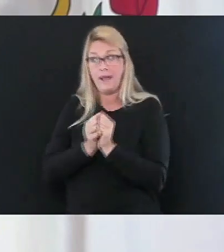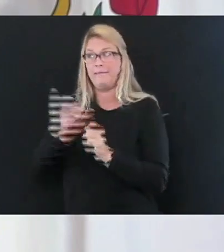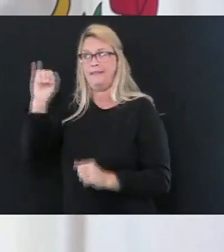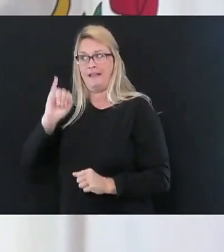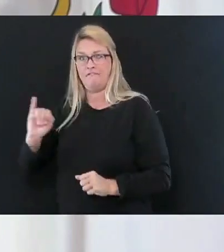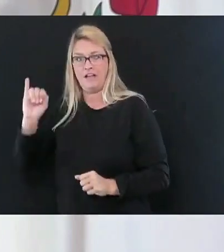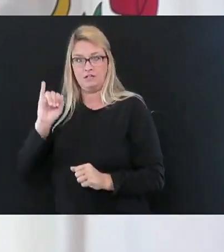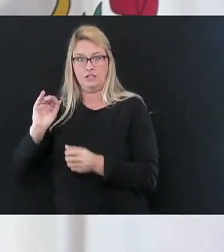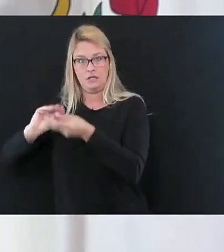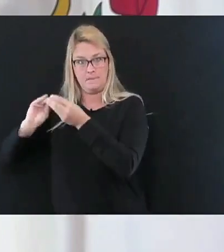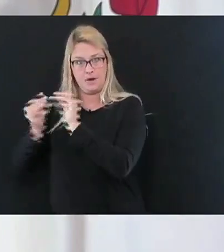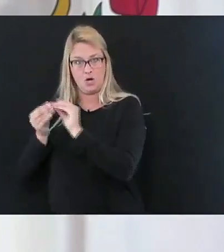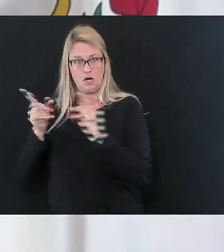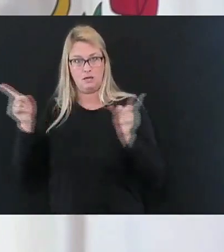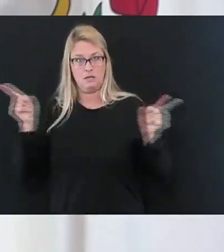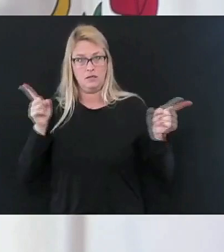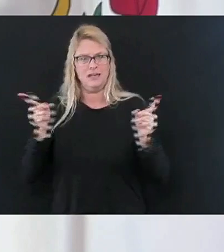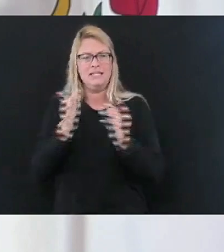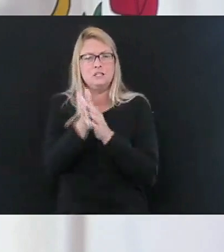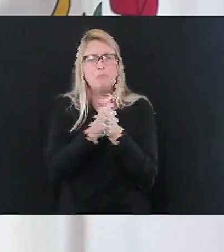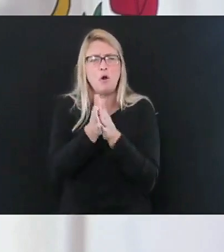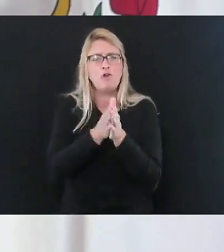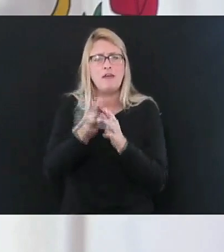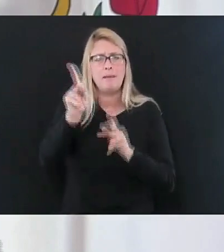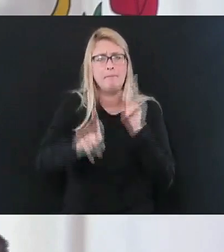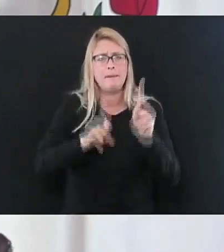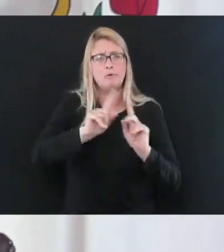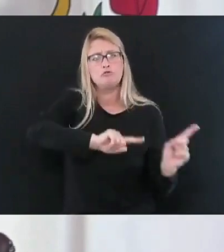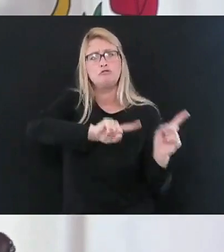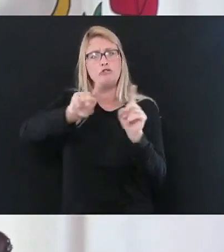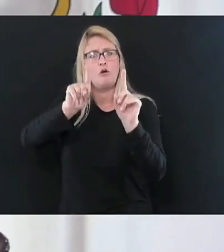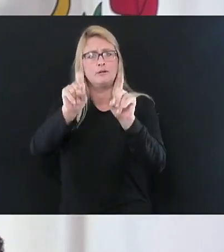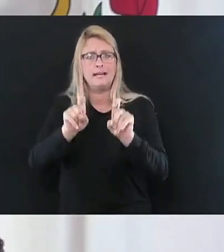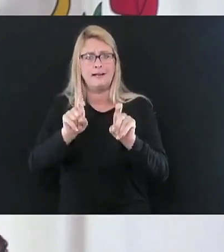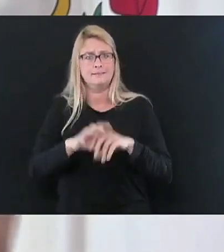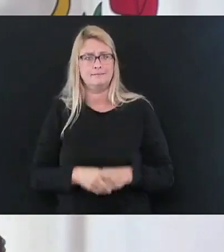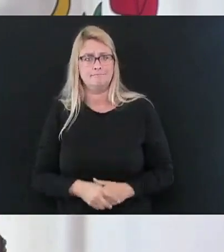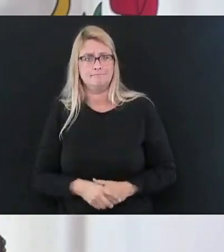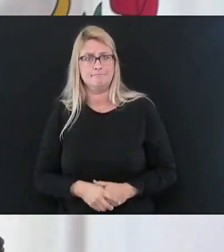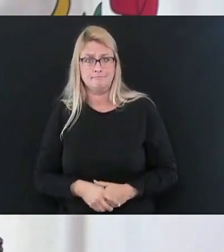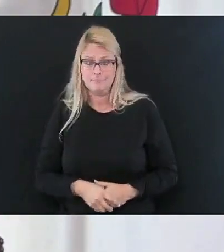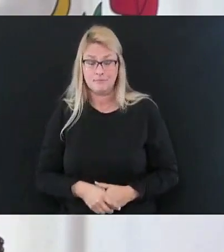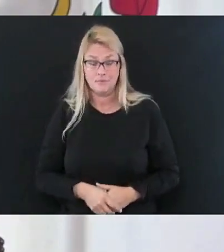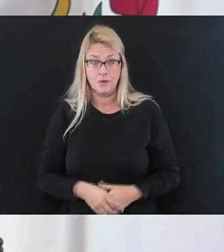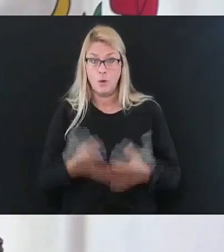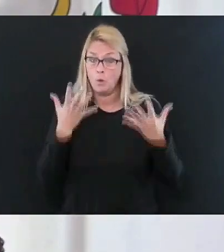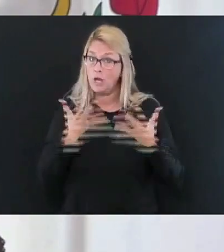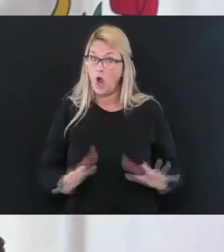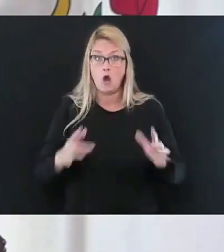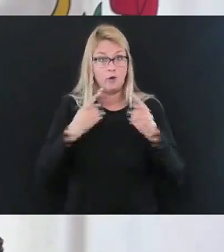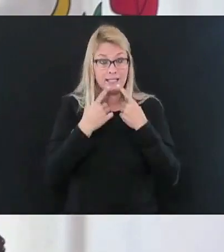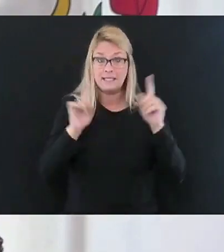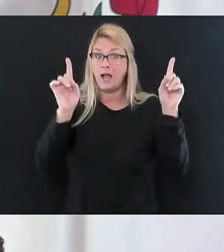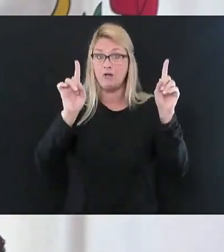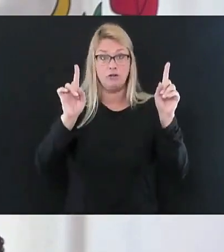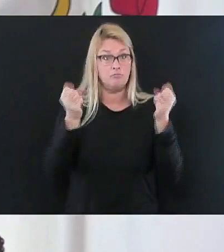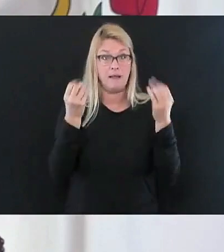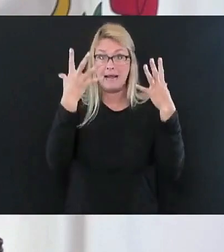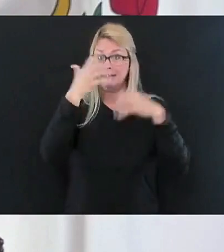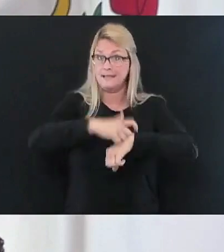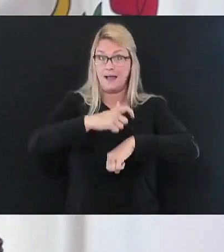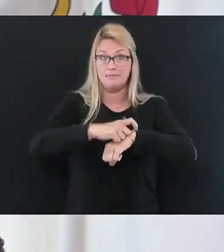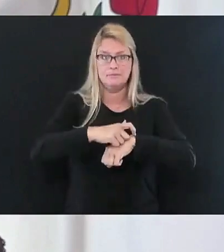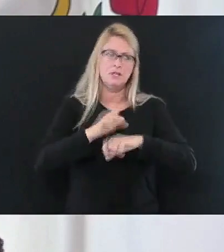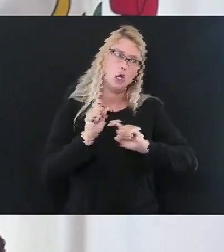to be able to motivate you to test. And we tell you, on and on and on, you got